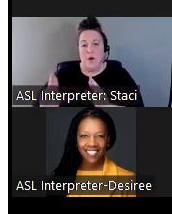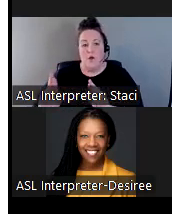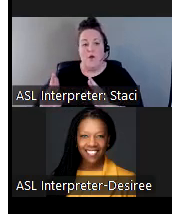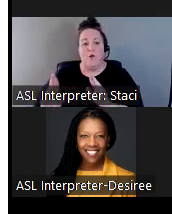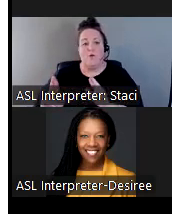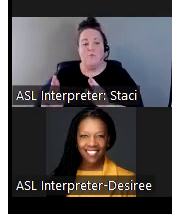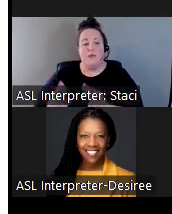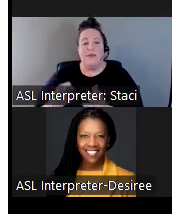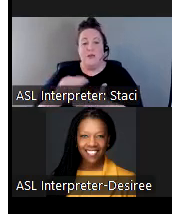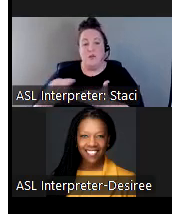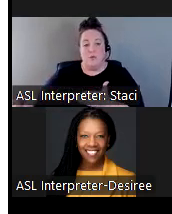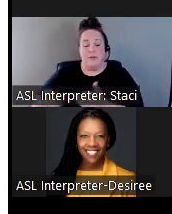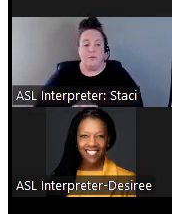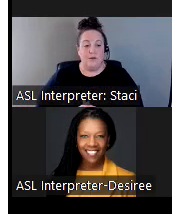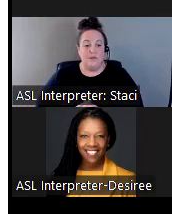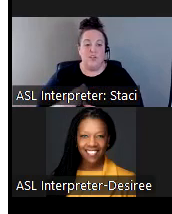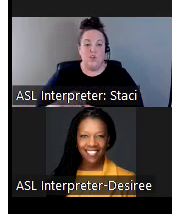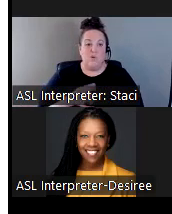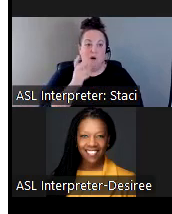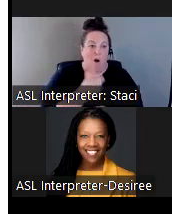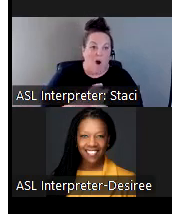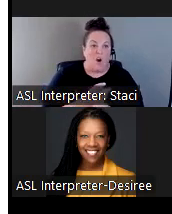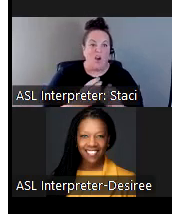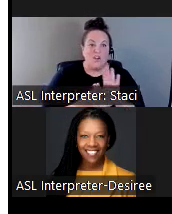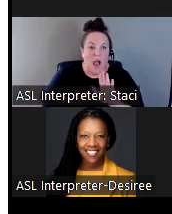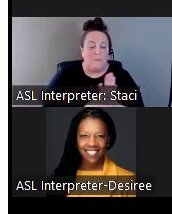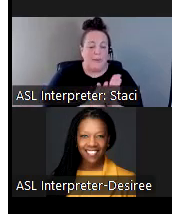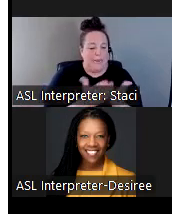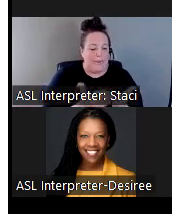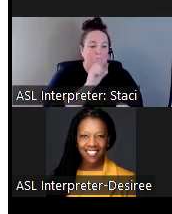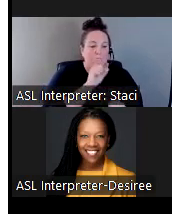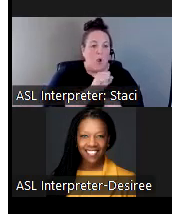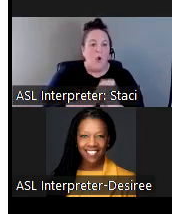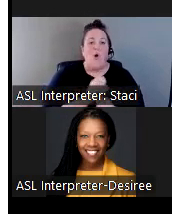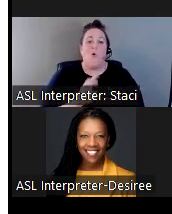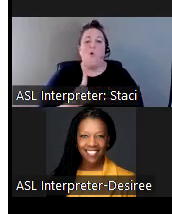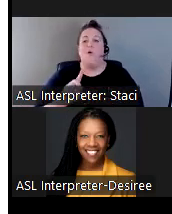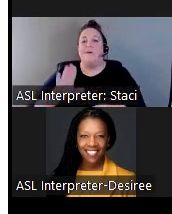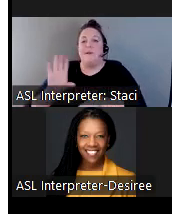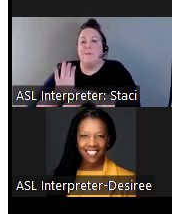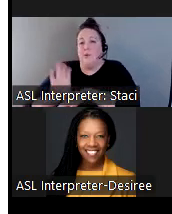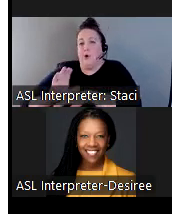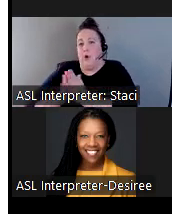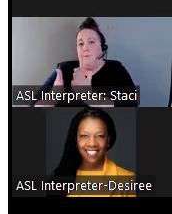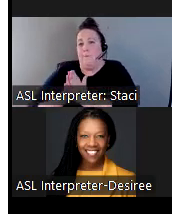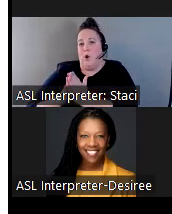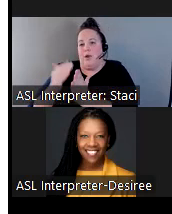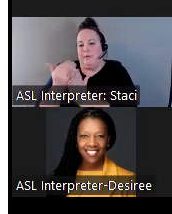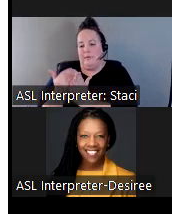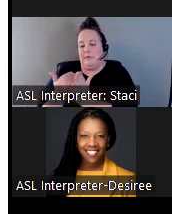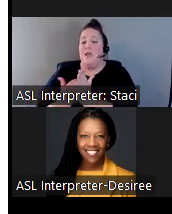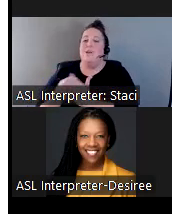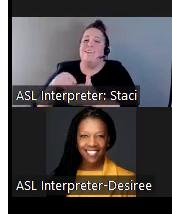be a resource for you, whether you have a hard copy notebook or a digital version. We want you to be able to have access to